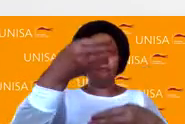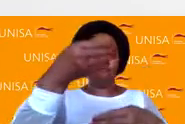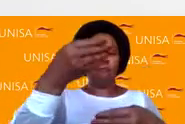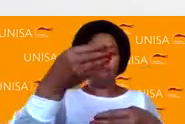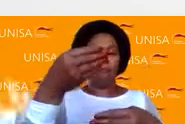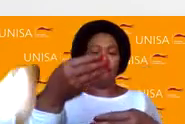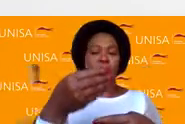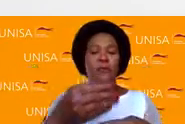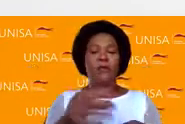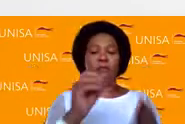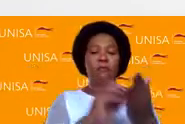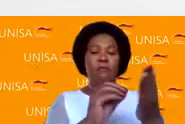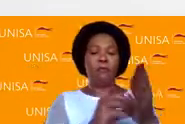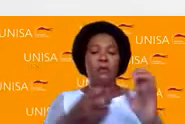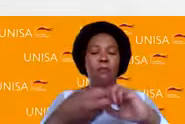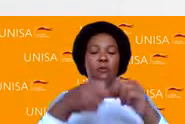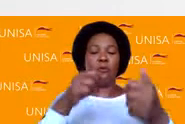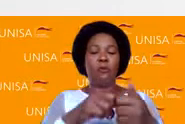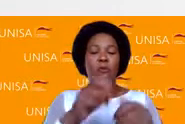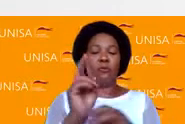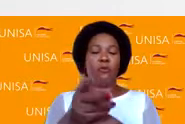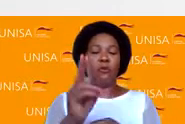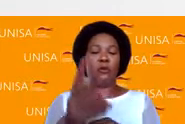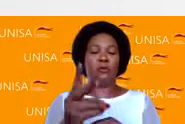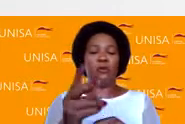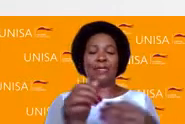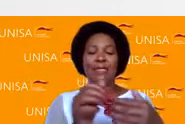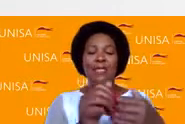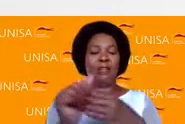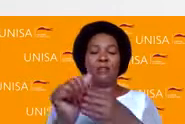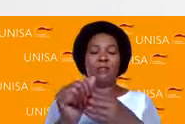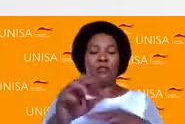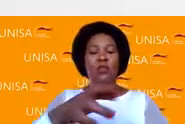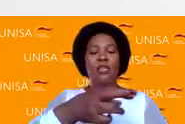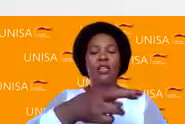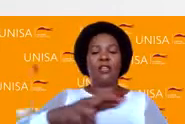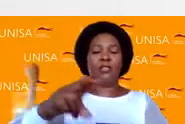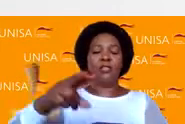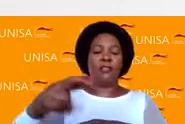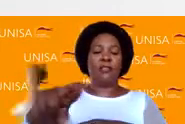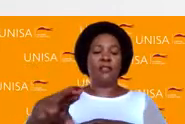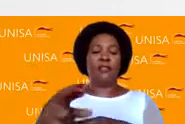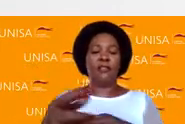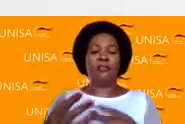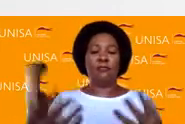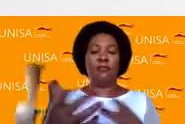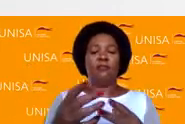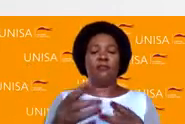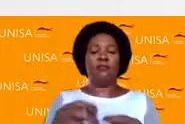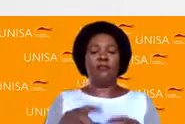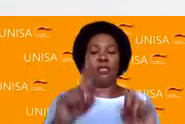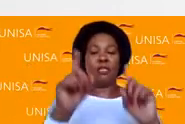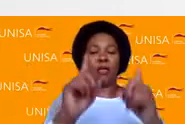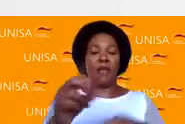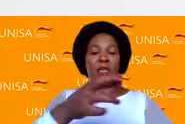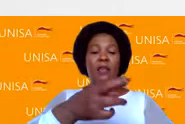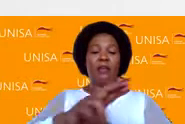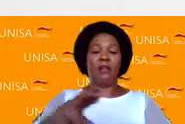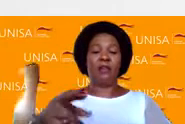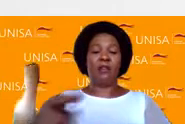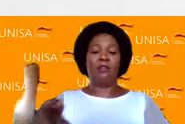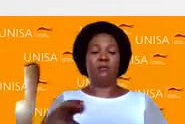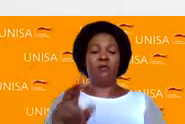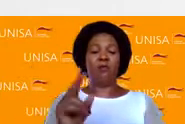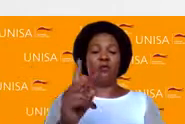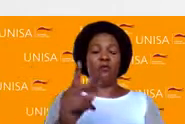problem as well, and we will direct them to the regions, to the specified region, so that they can also